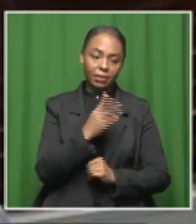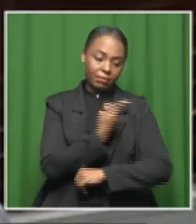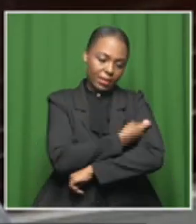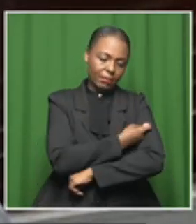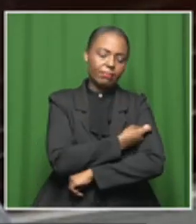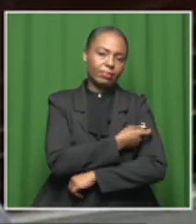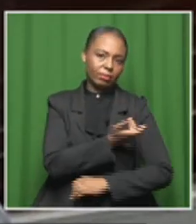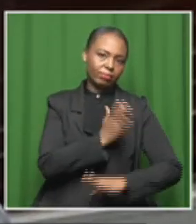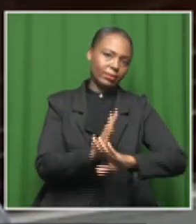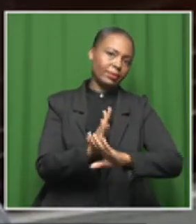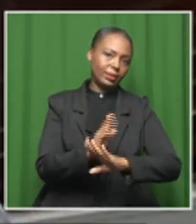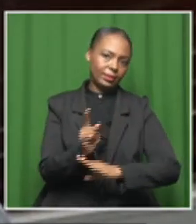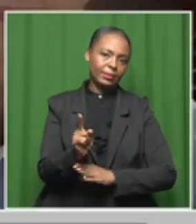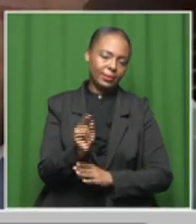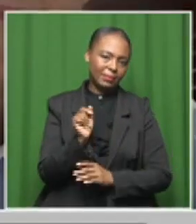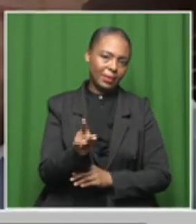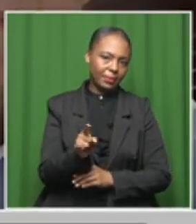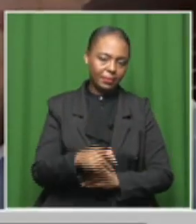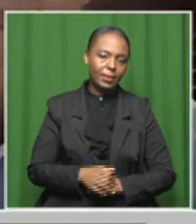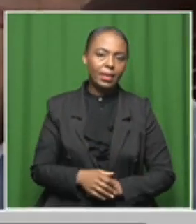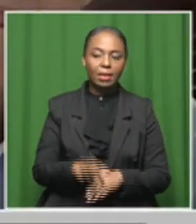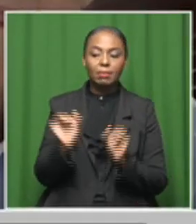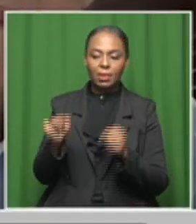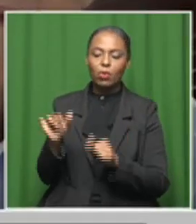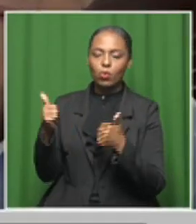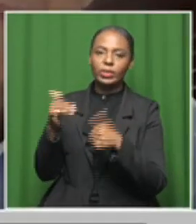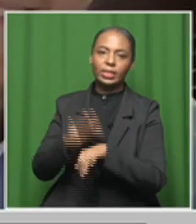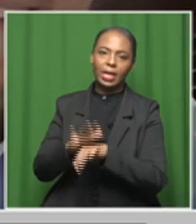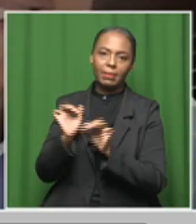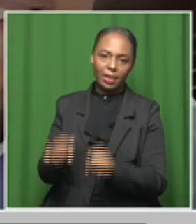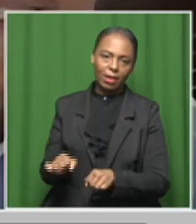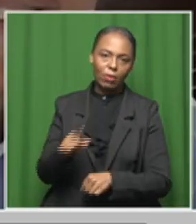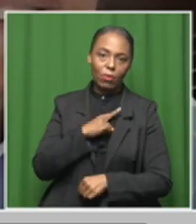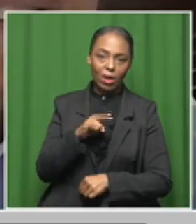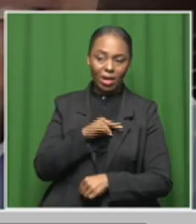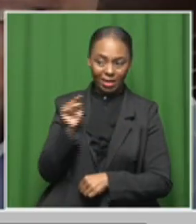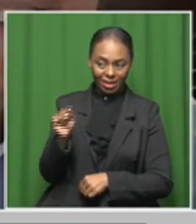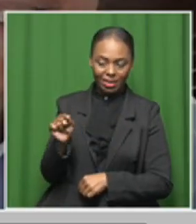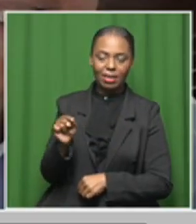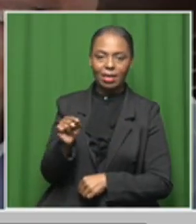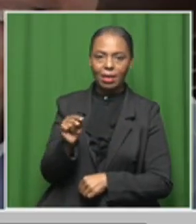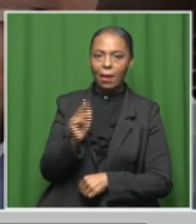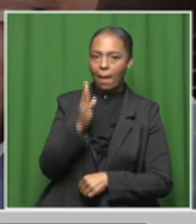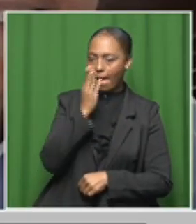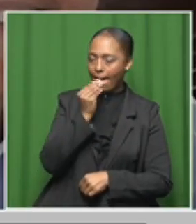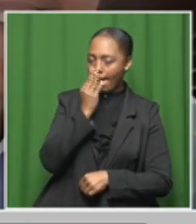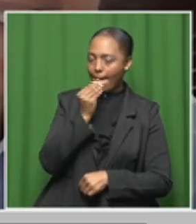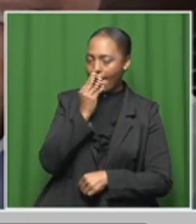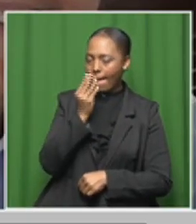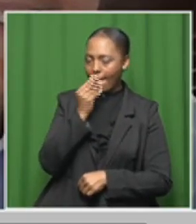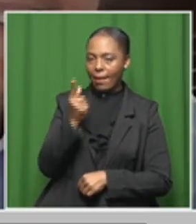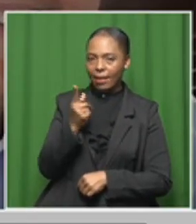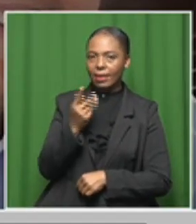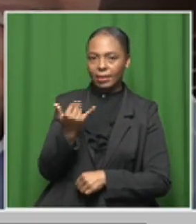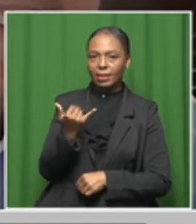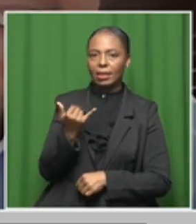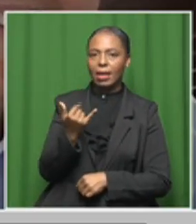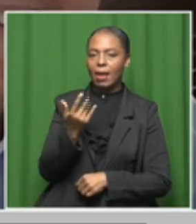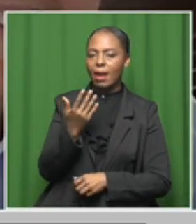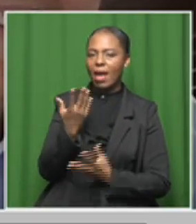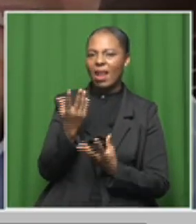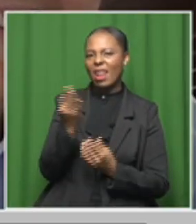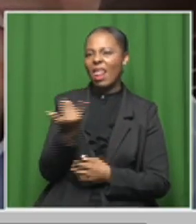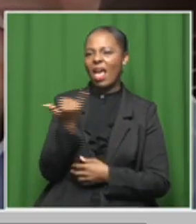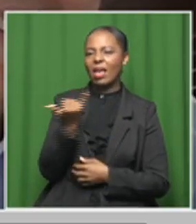against this disease. It always is a good time because influenza, you know, we talk about it, I have got the flu, but